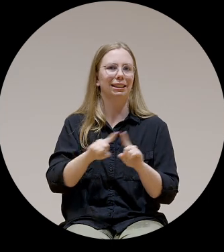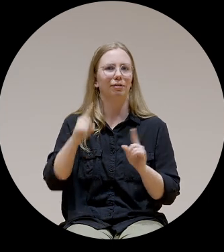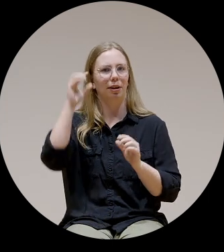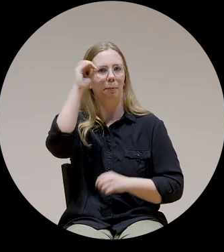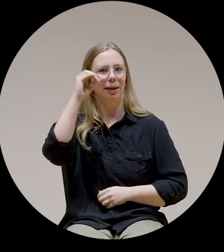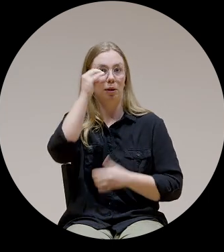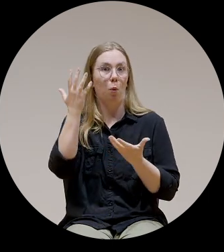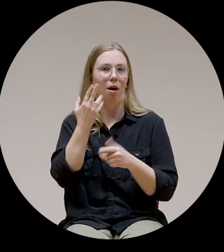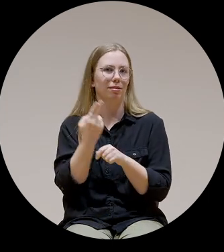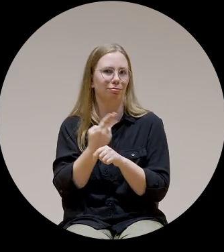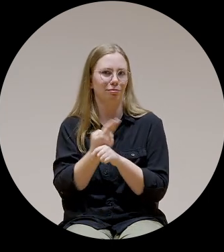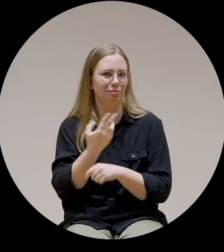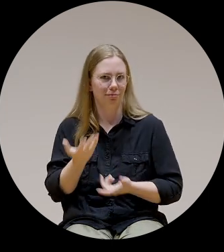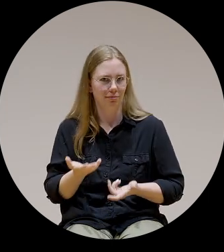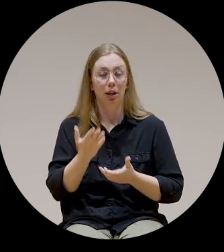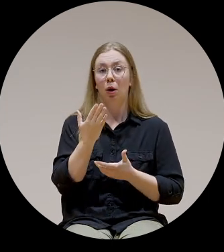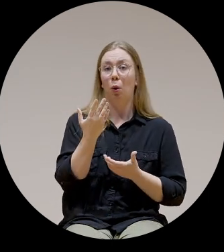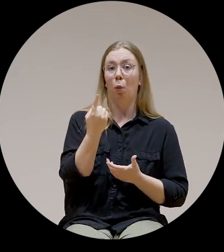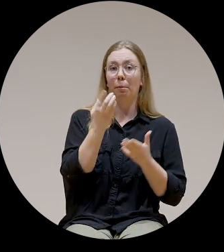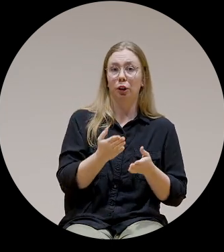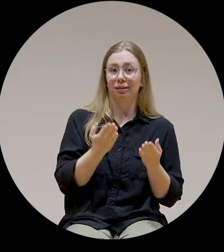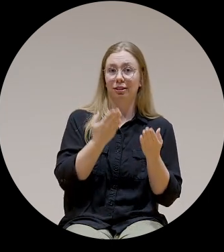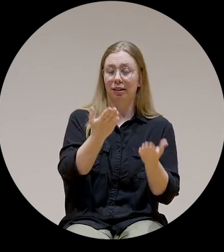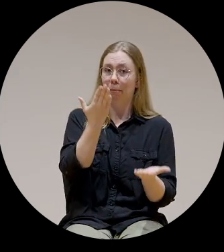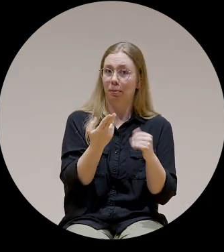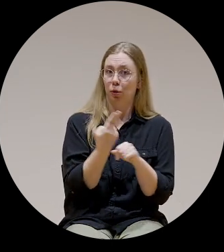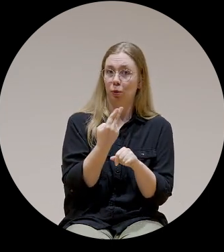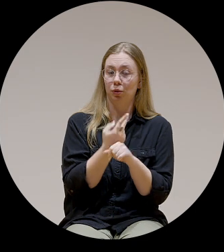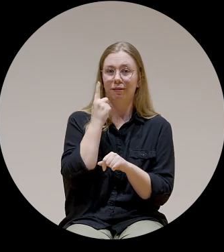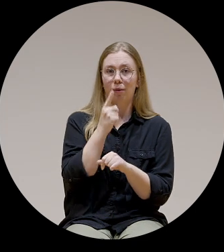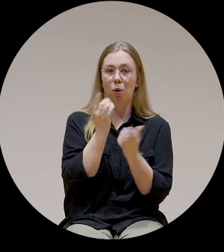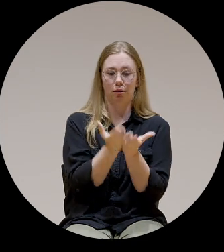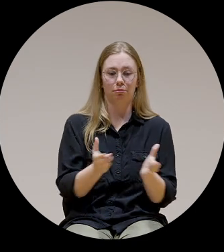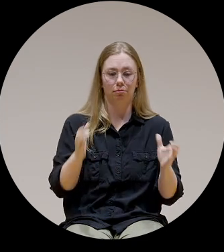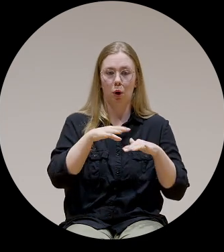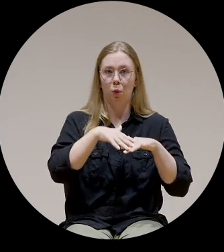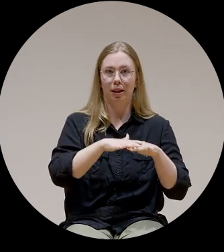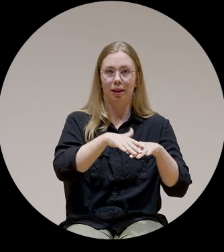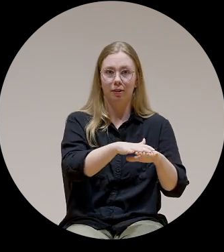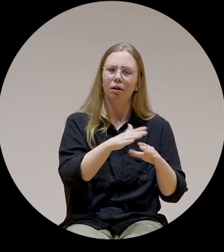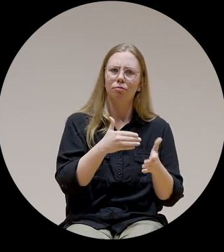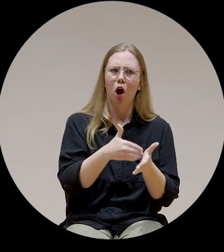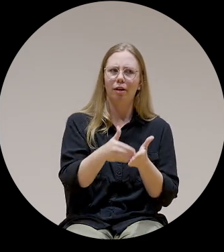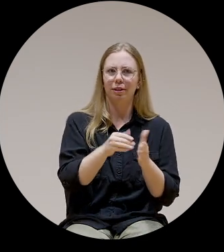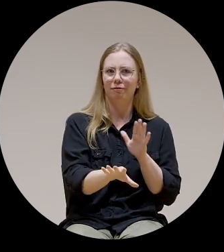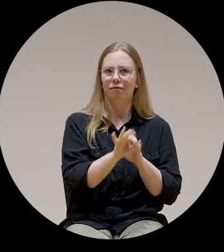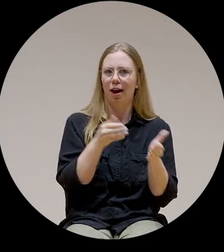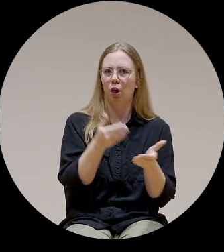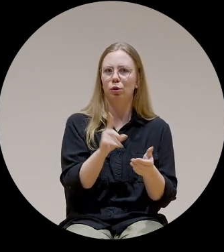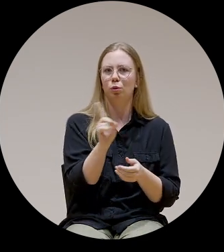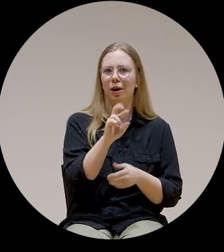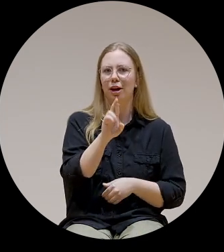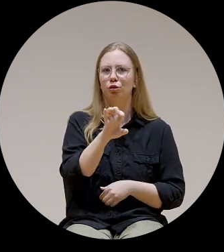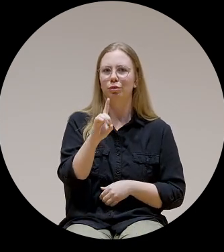read a recent one that suggested they could be used for basket weaving because they're often found along areas that have reeds. Yeah, it's a recent